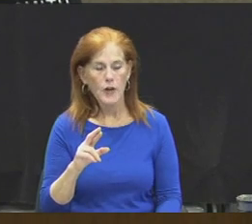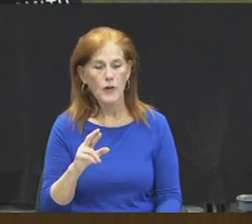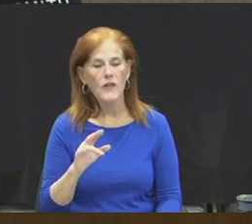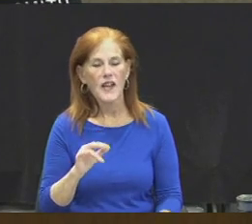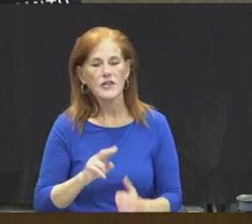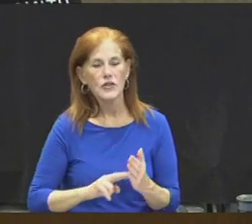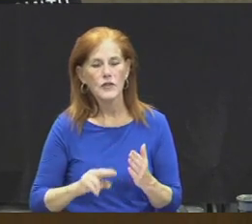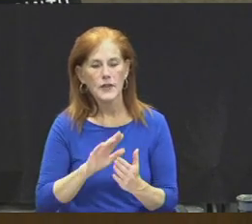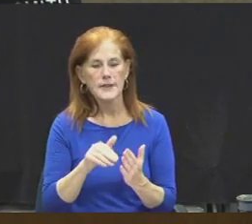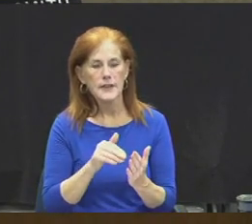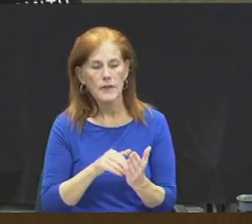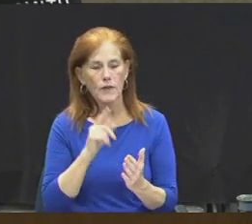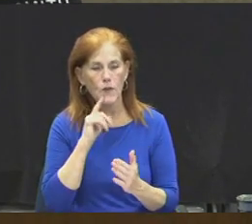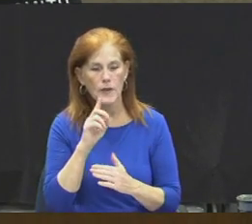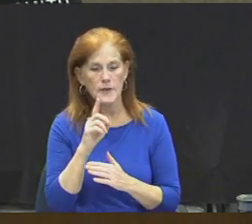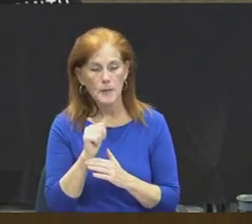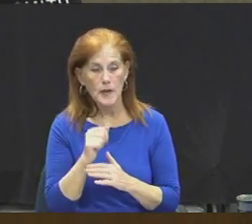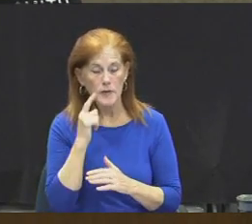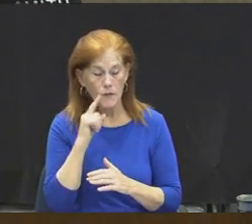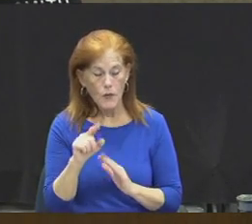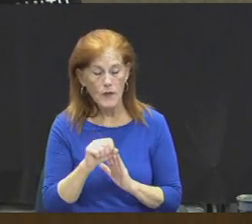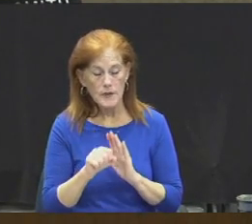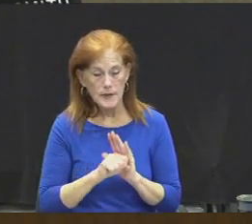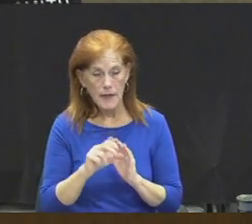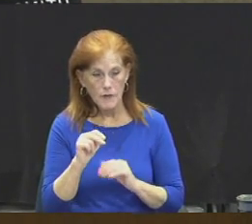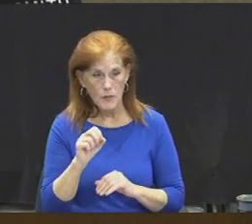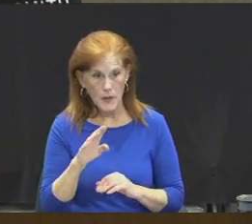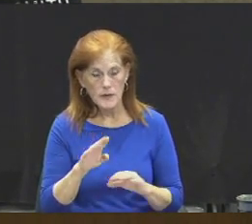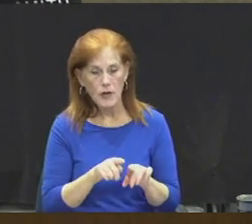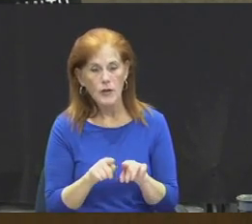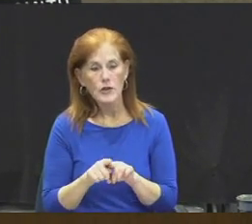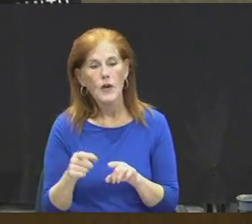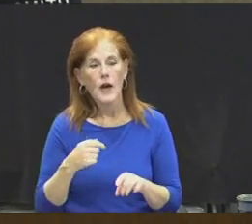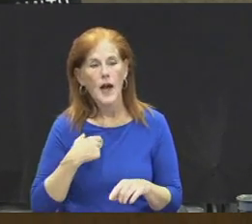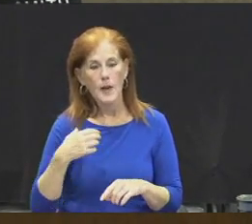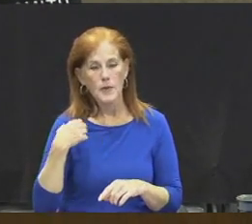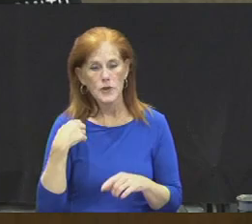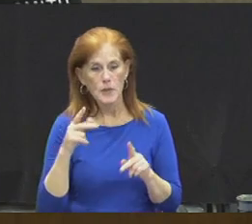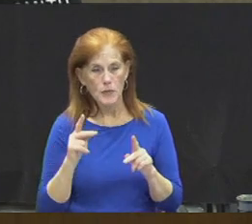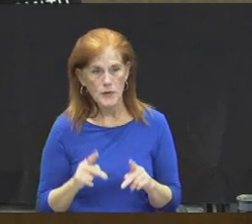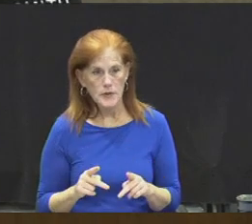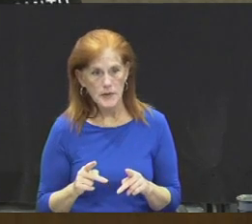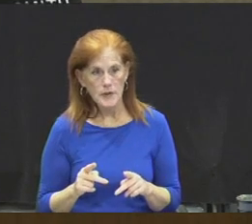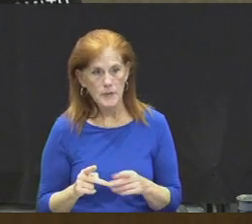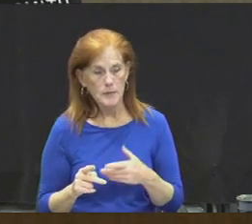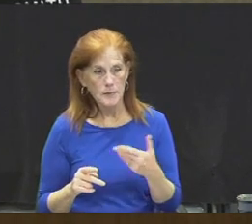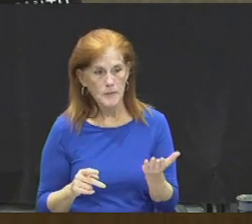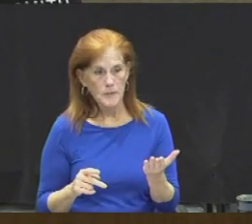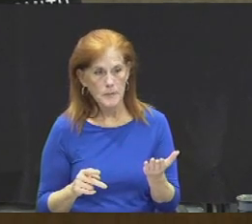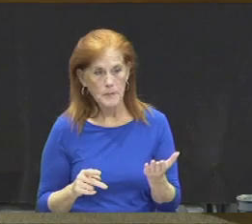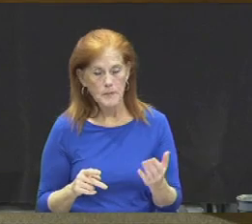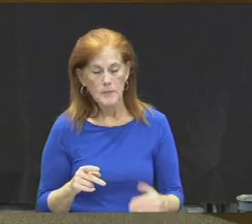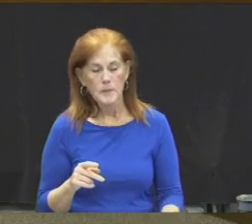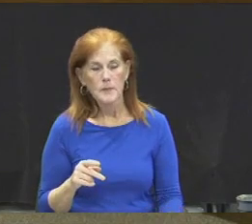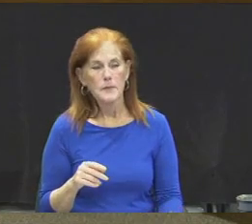the University Center on Disabilities for the state of Nebraska, and I serve as chair. To my